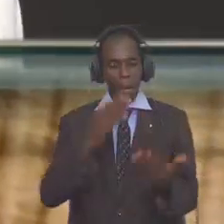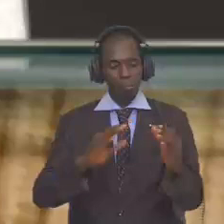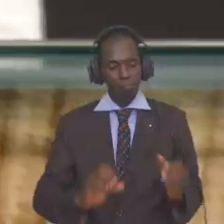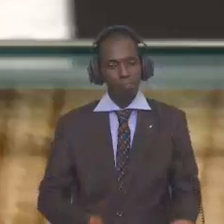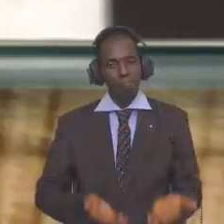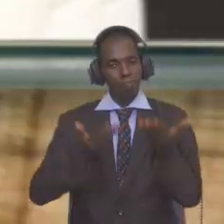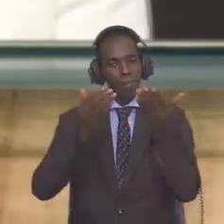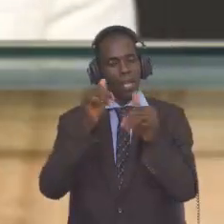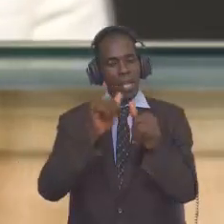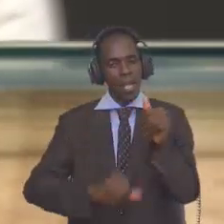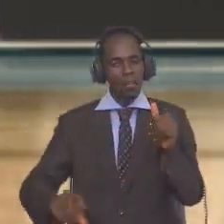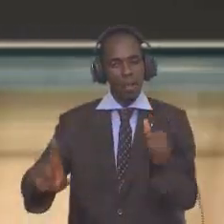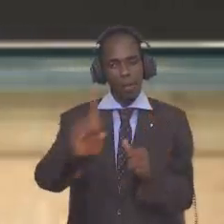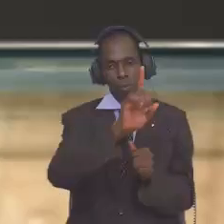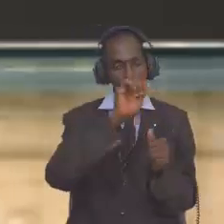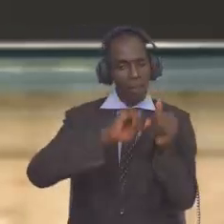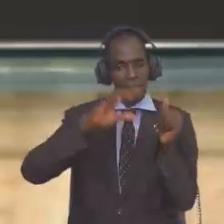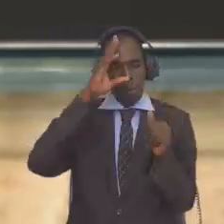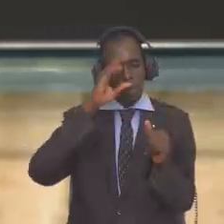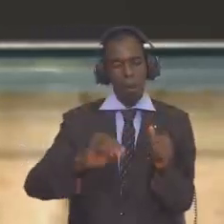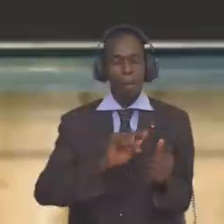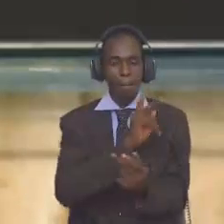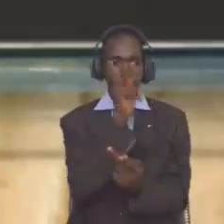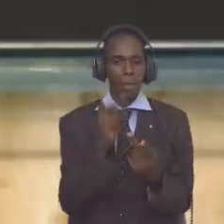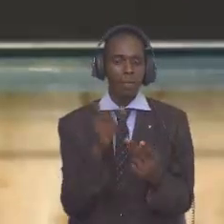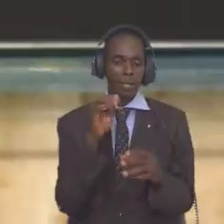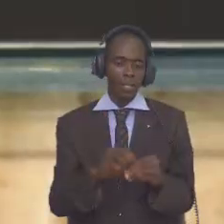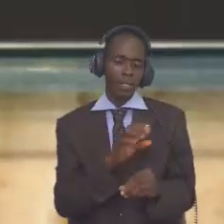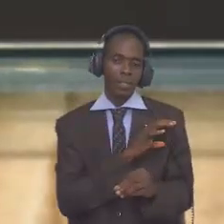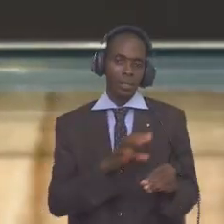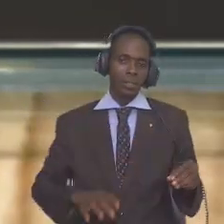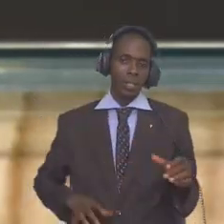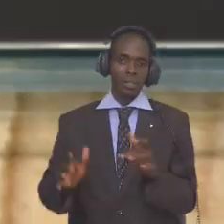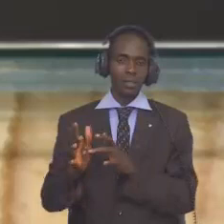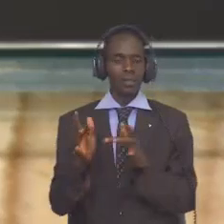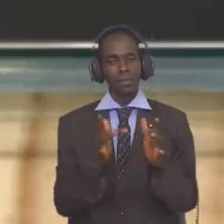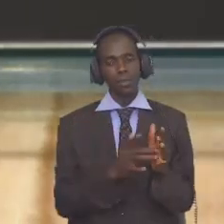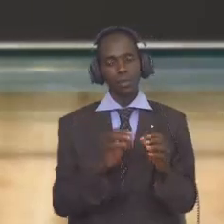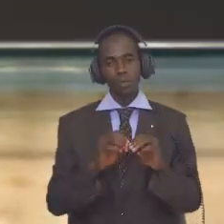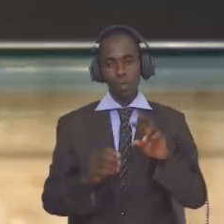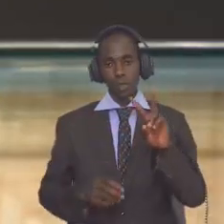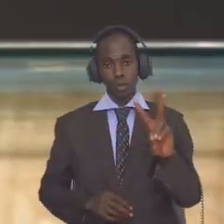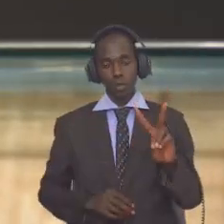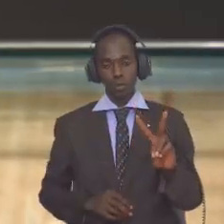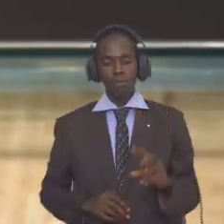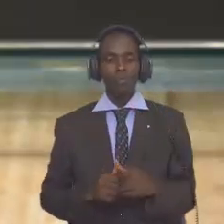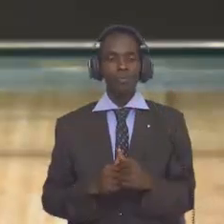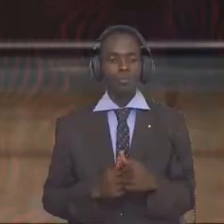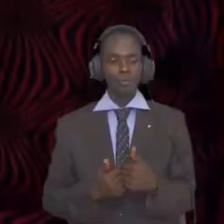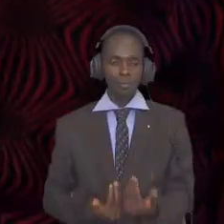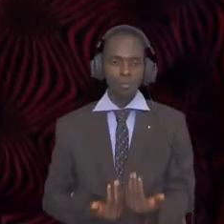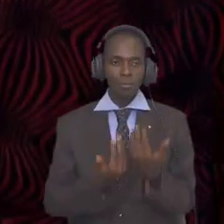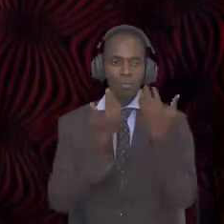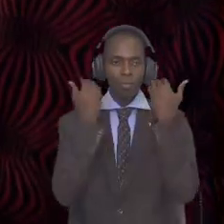man perfect in Christ Jesus. Look at number two here. It's a consuming